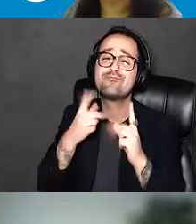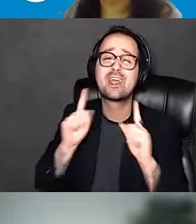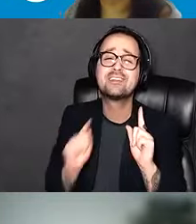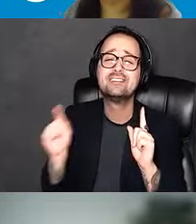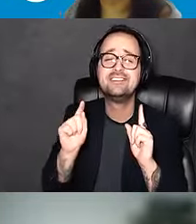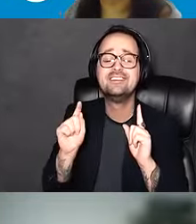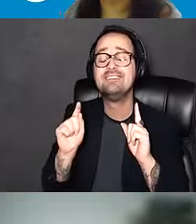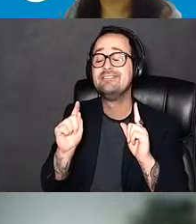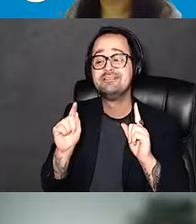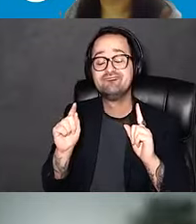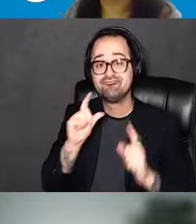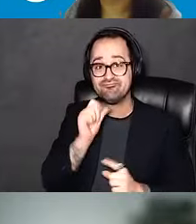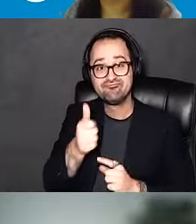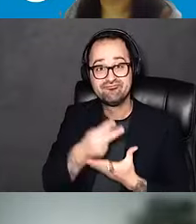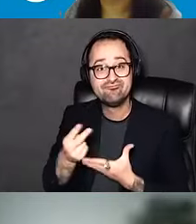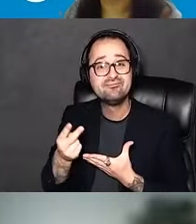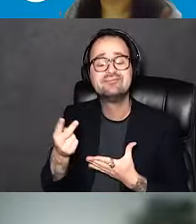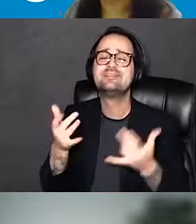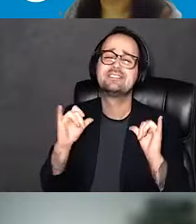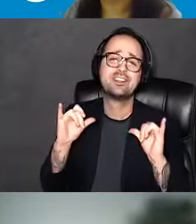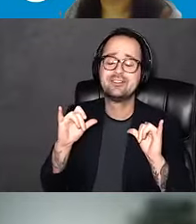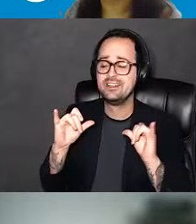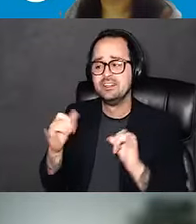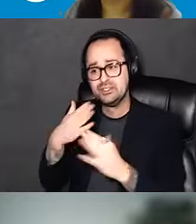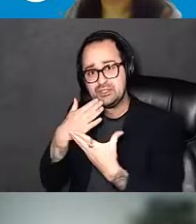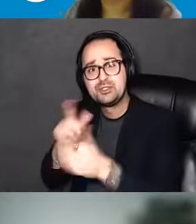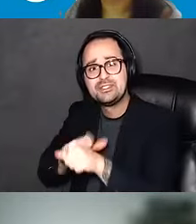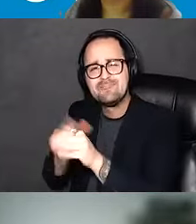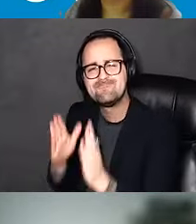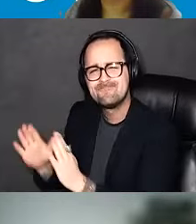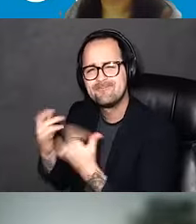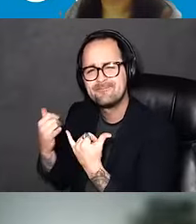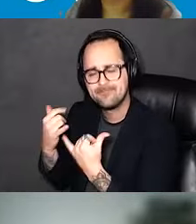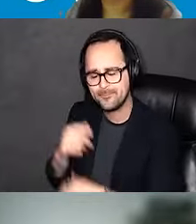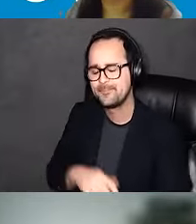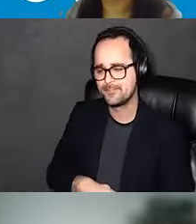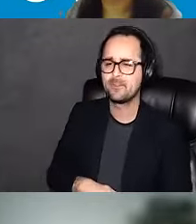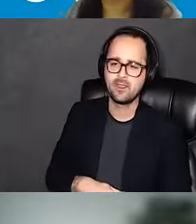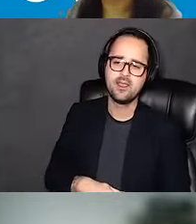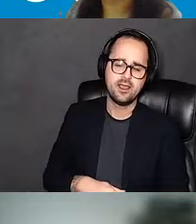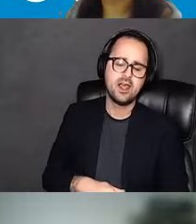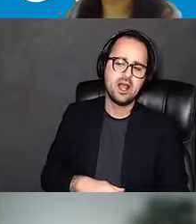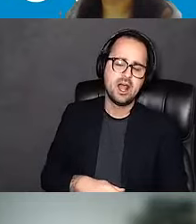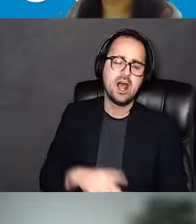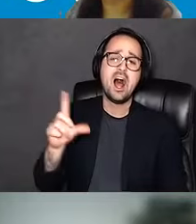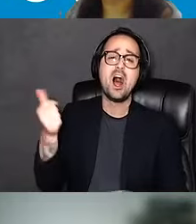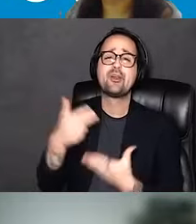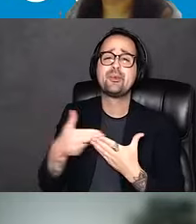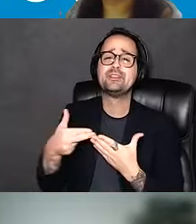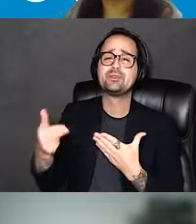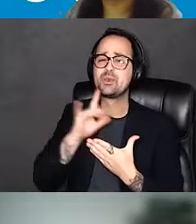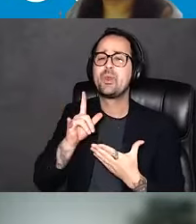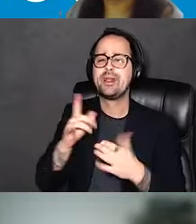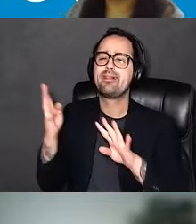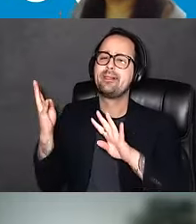not, the framework it's a good time to do that anyway, because other resources will flow, and